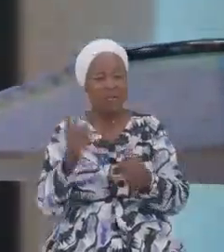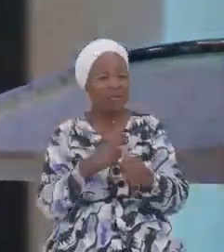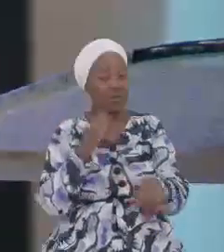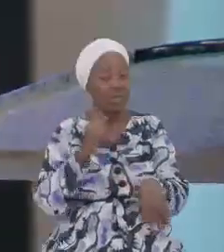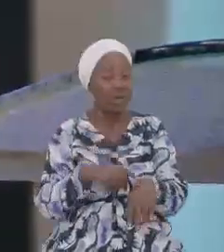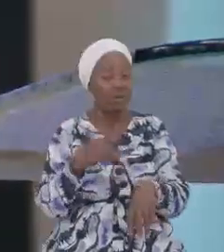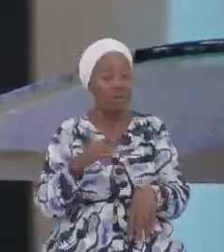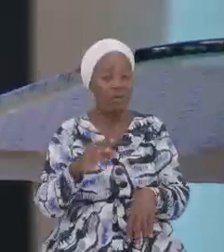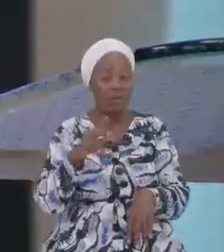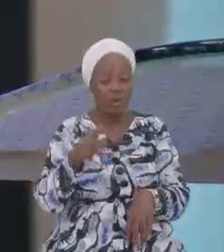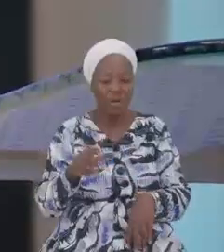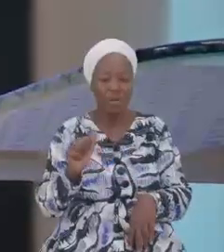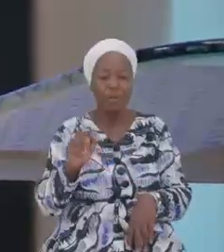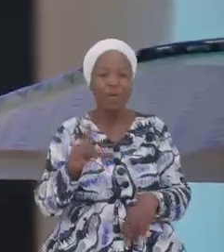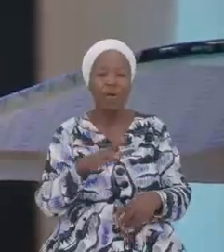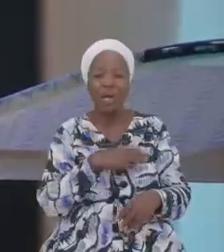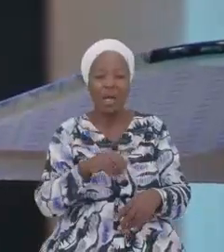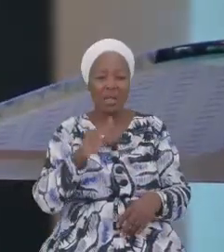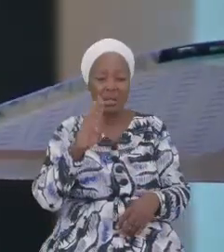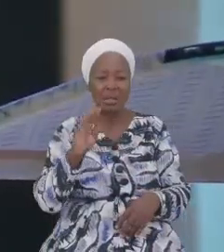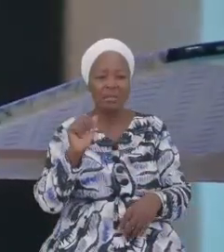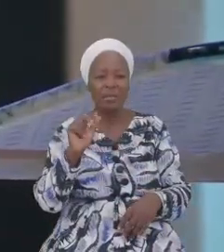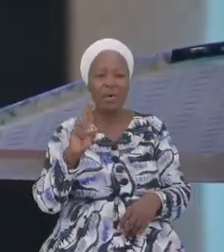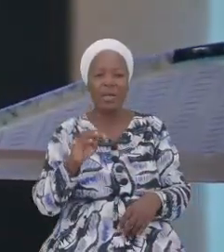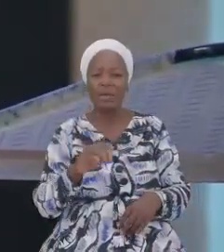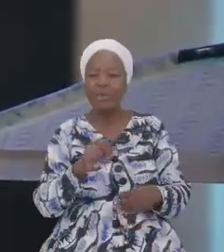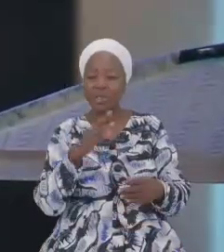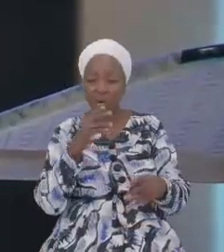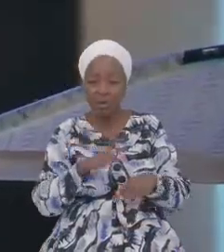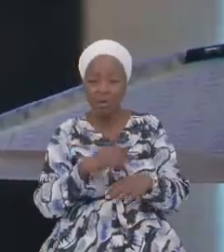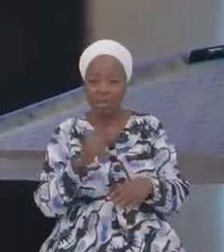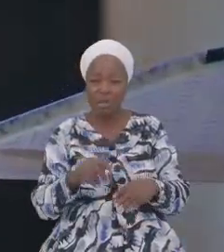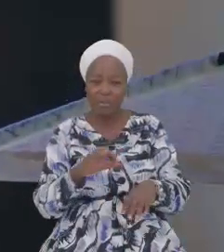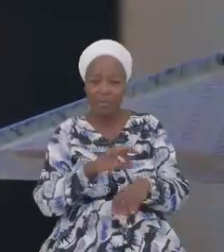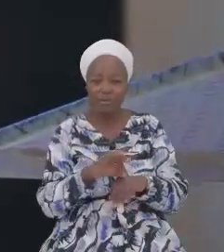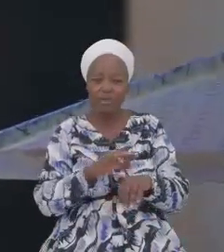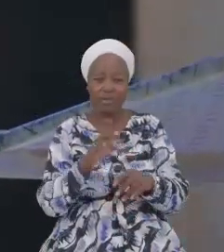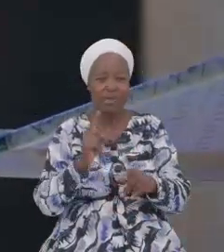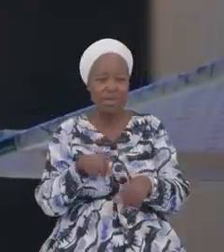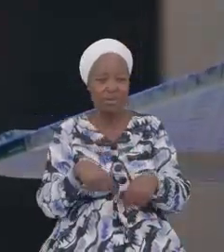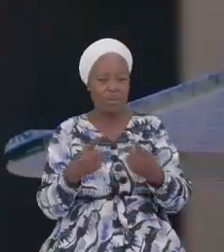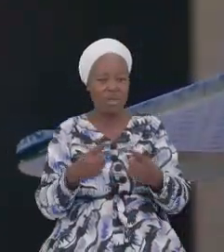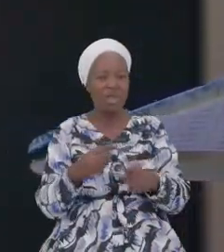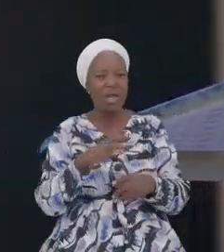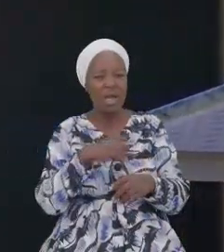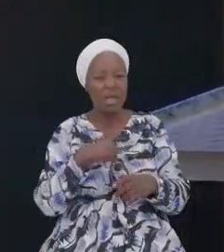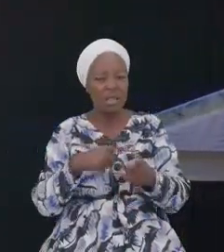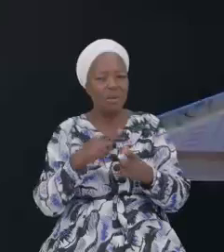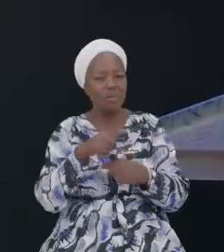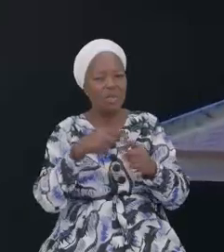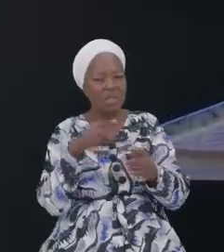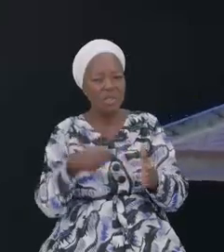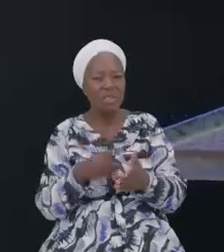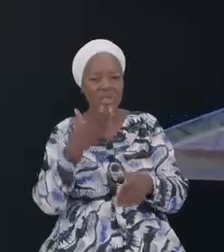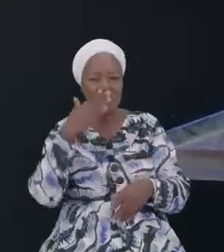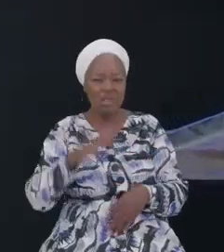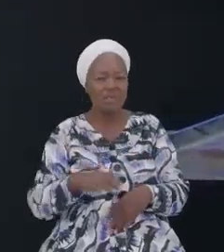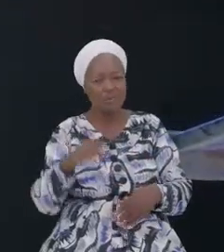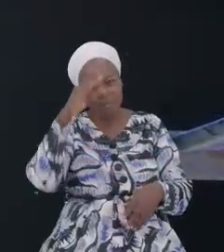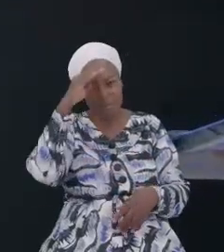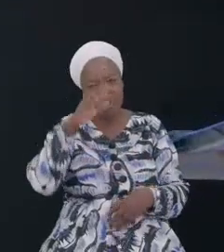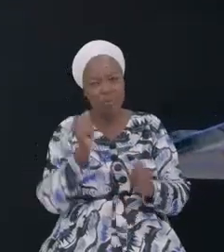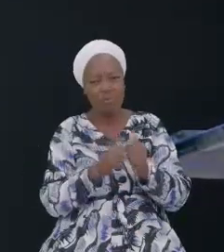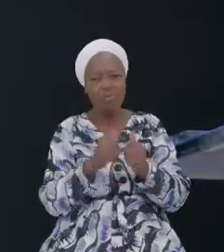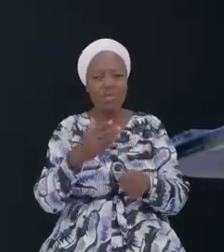and Barnabas on the field when they went, and yet when these evil man with evil spirit,